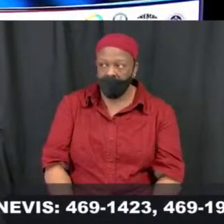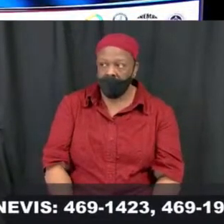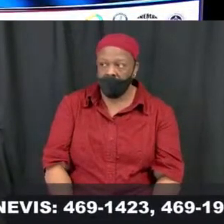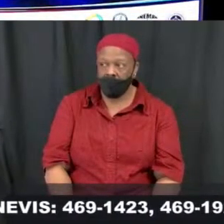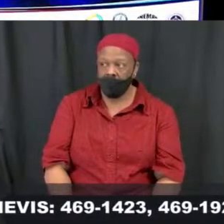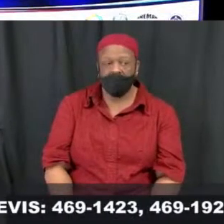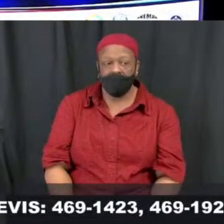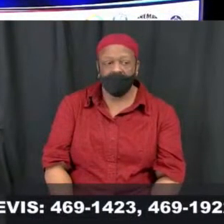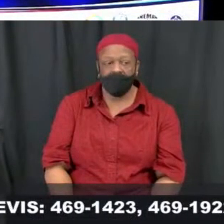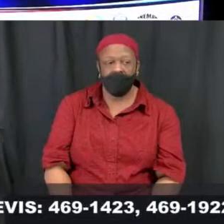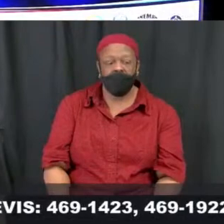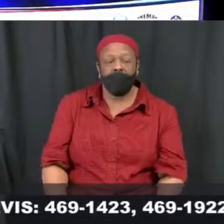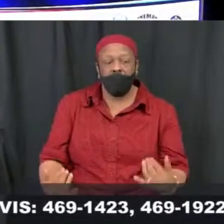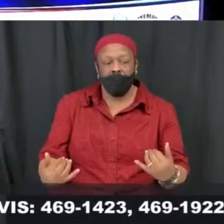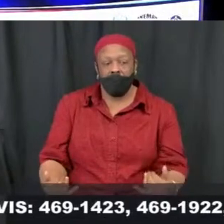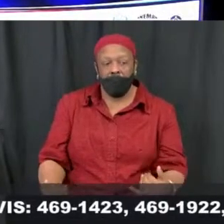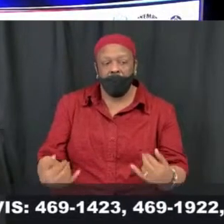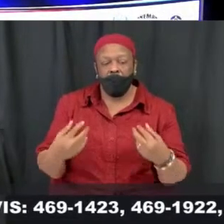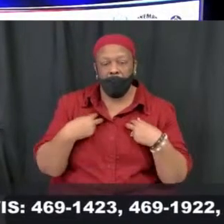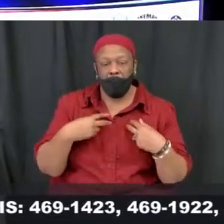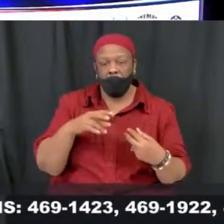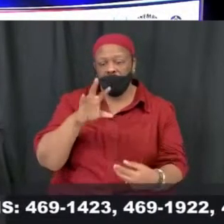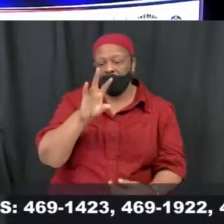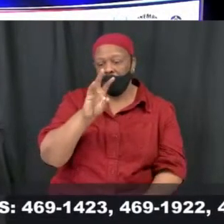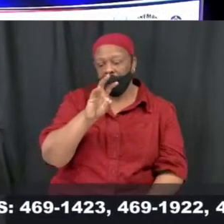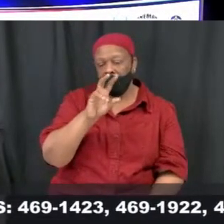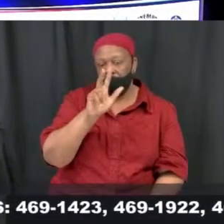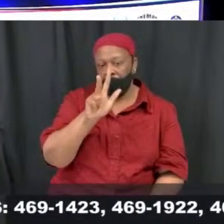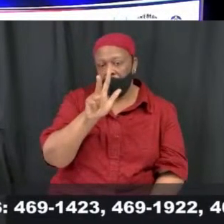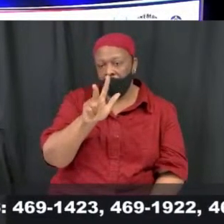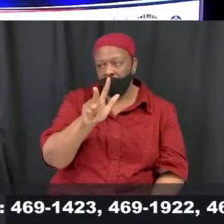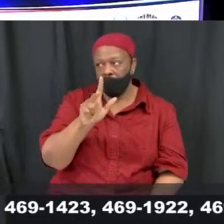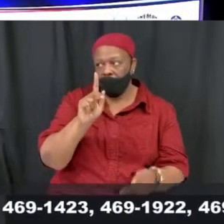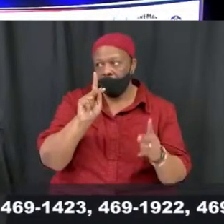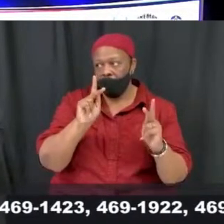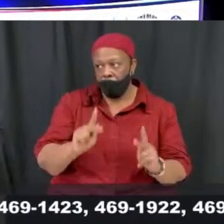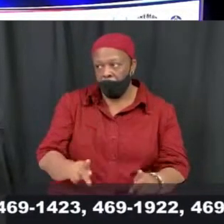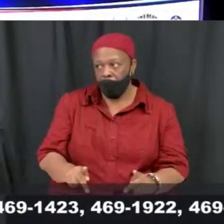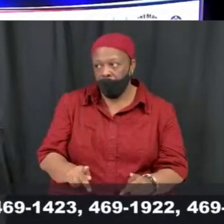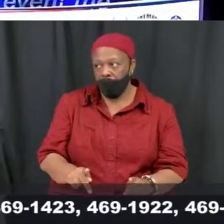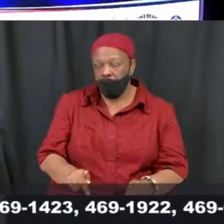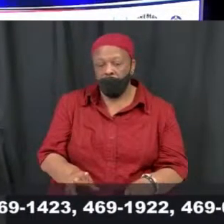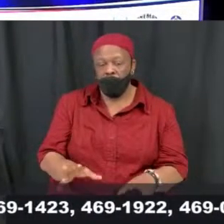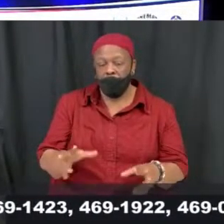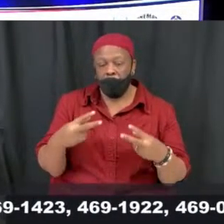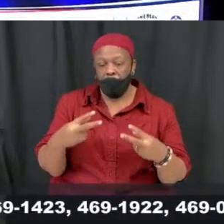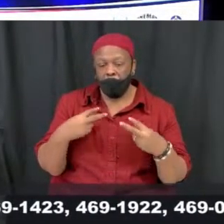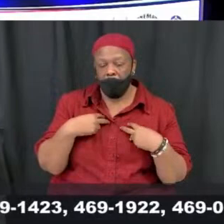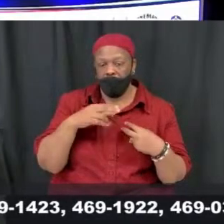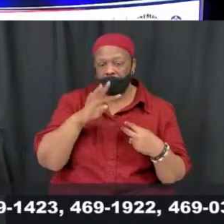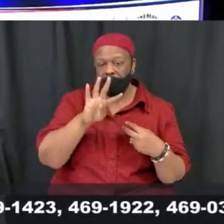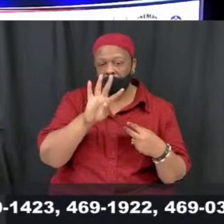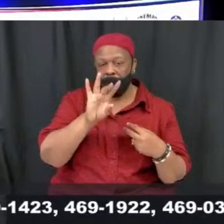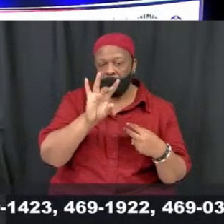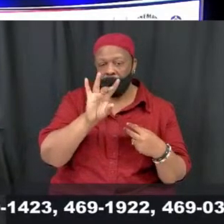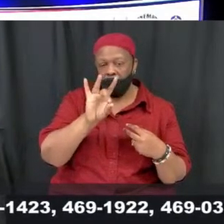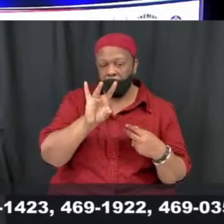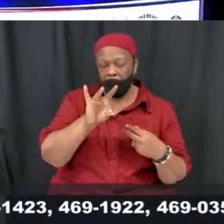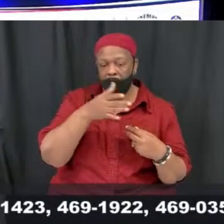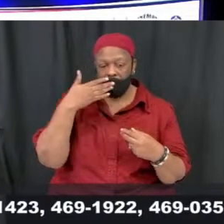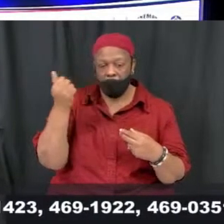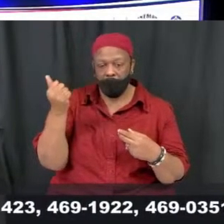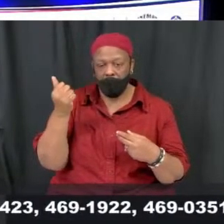73 confirmed cases. St. Kitts and Nevis, today we have 48 recoveries and